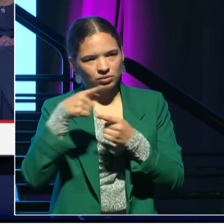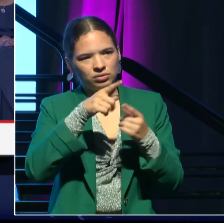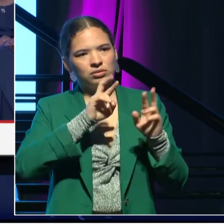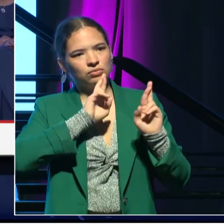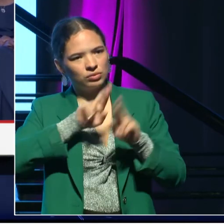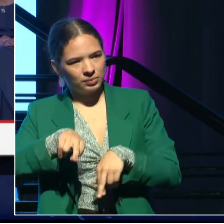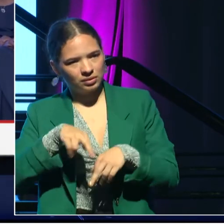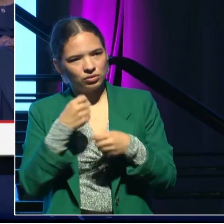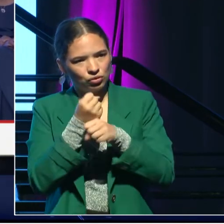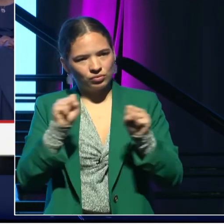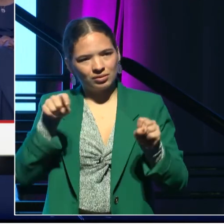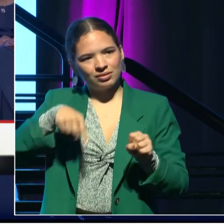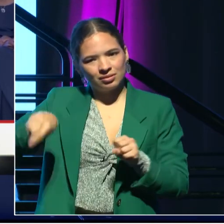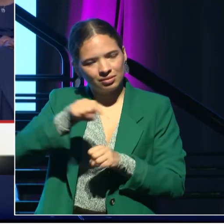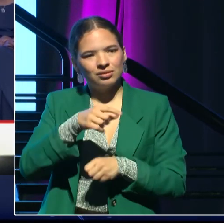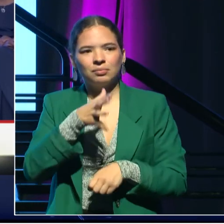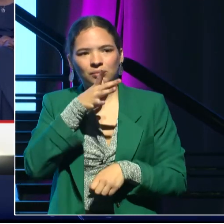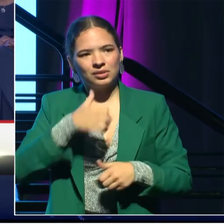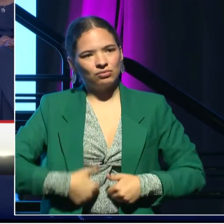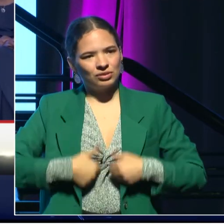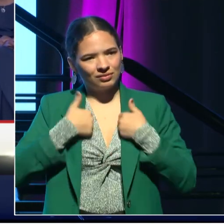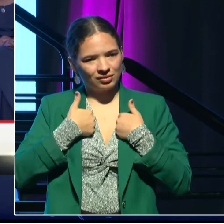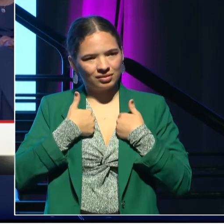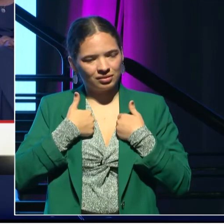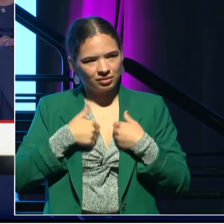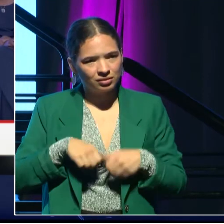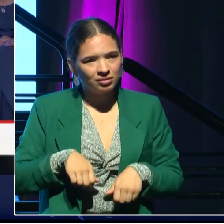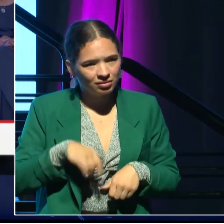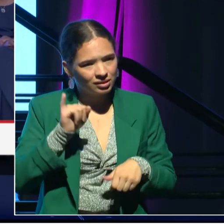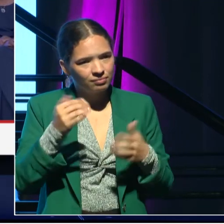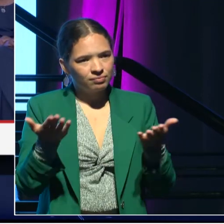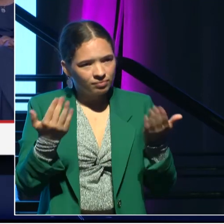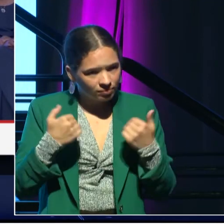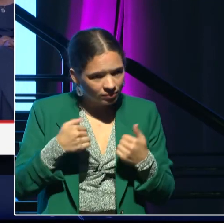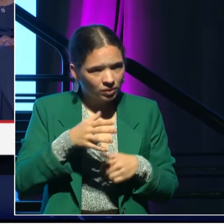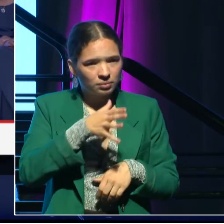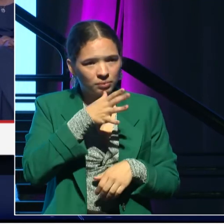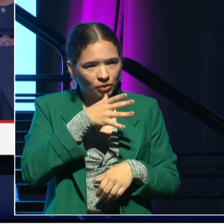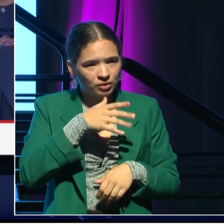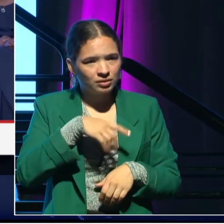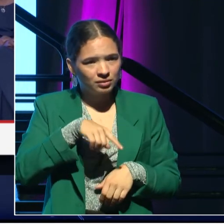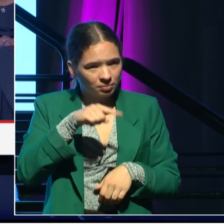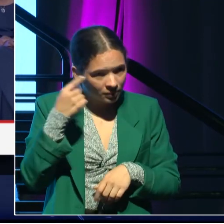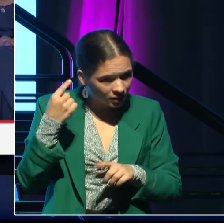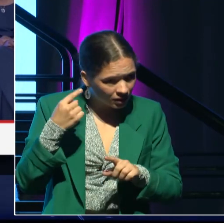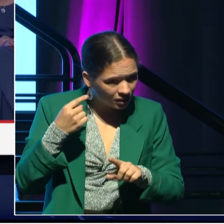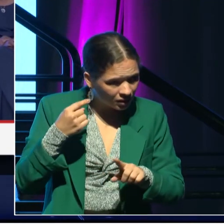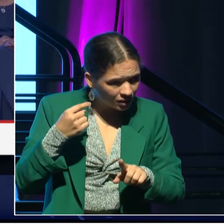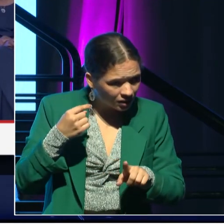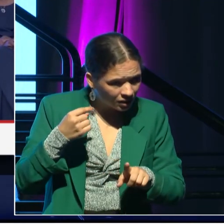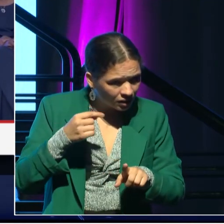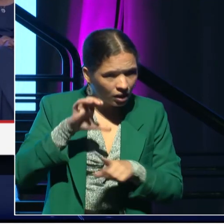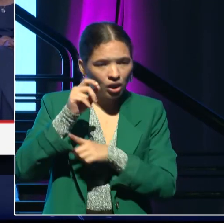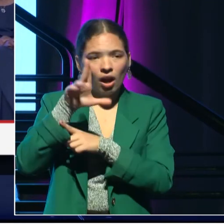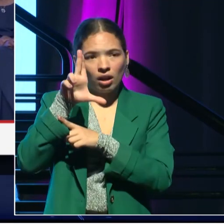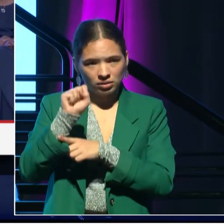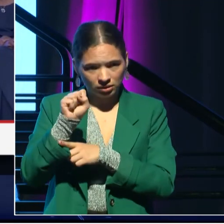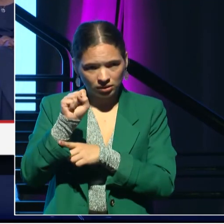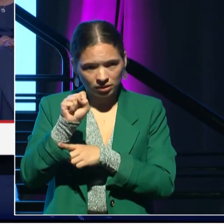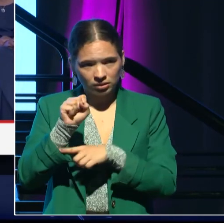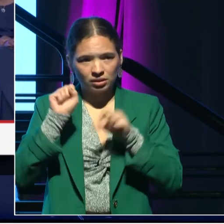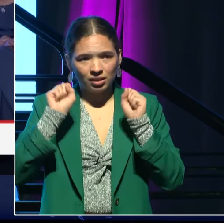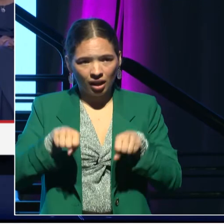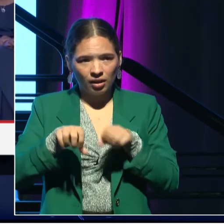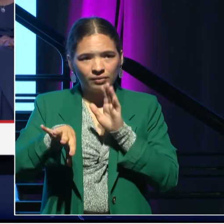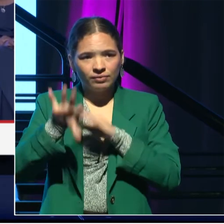all of you, I would welcome you to join us to the Black Maternal Health Caucus. You can find us on Twitter at BMH Caucus.